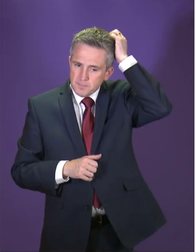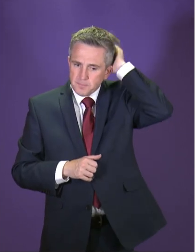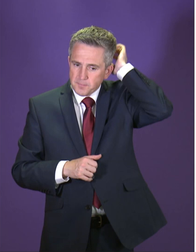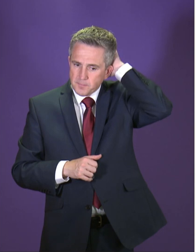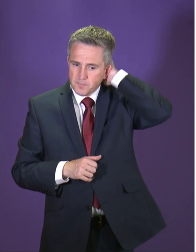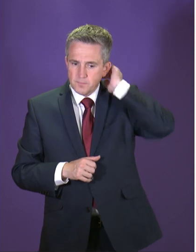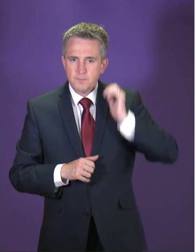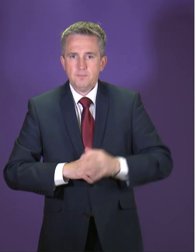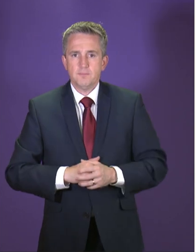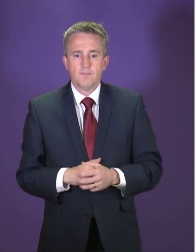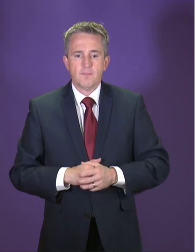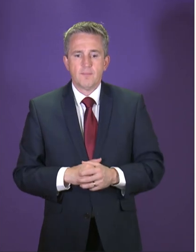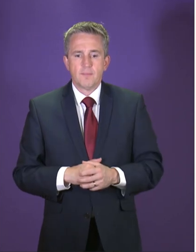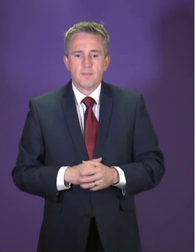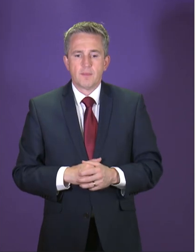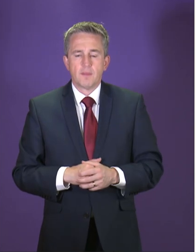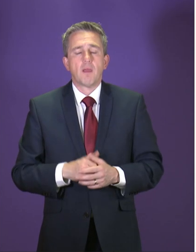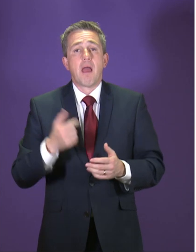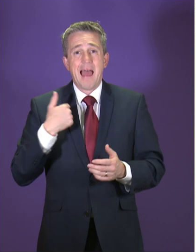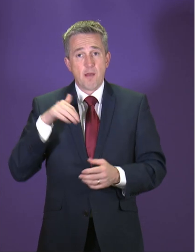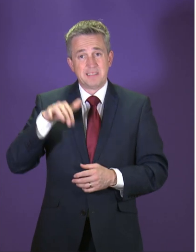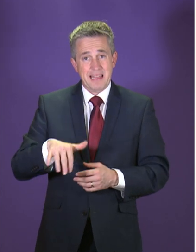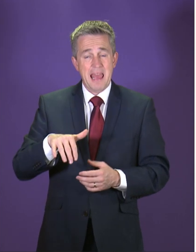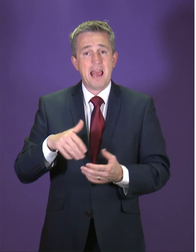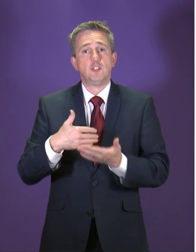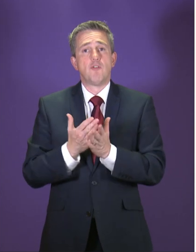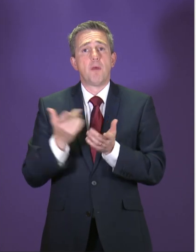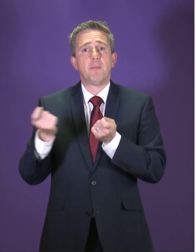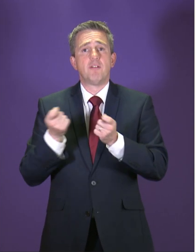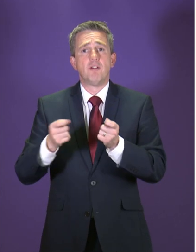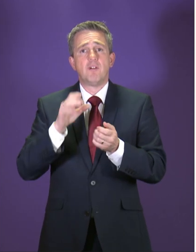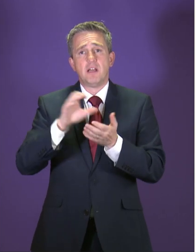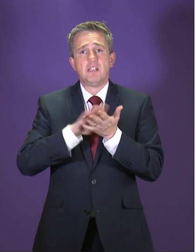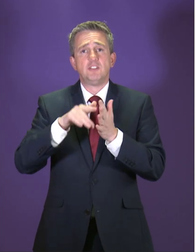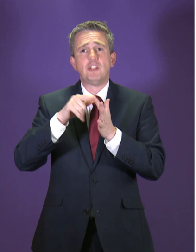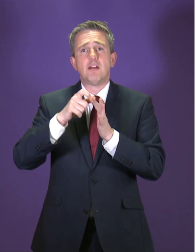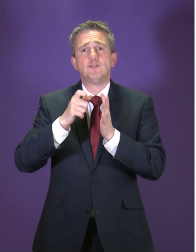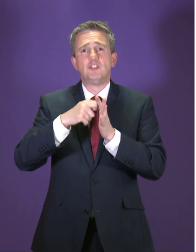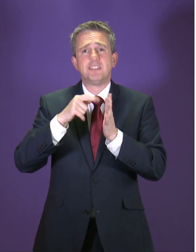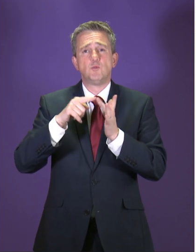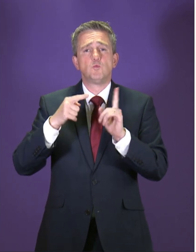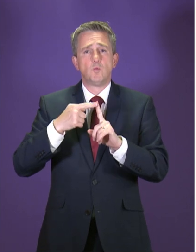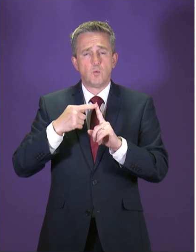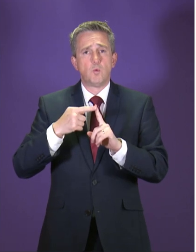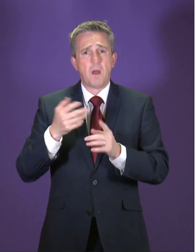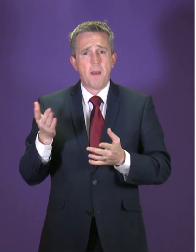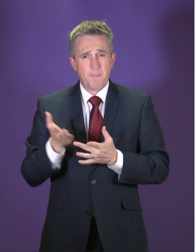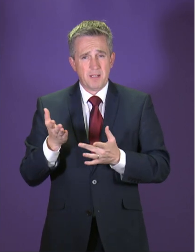I was an actor in the period of Ceausescu in Sibiu, middle of